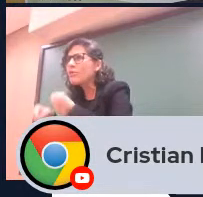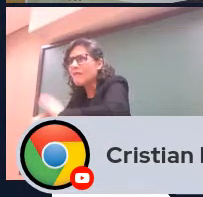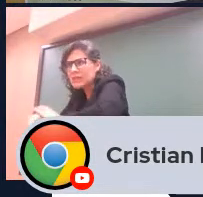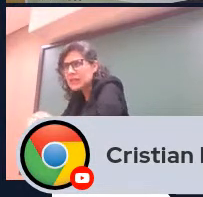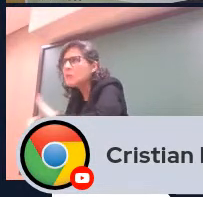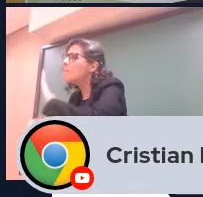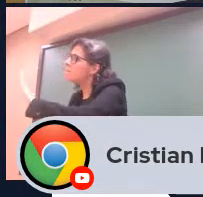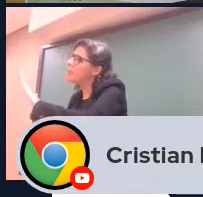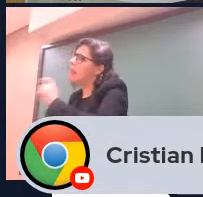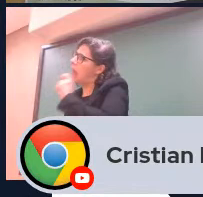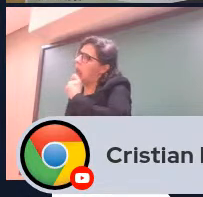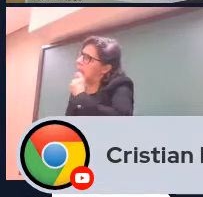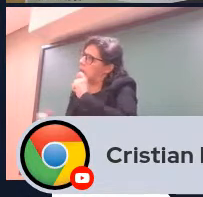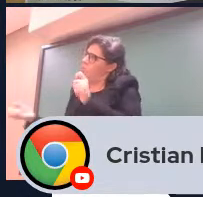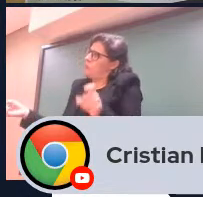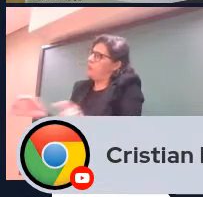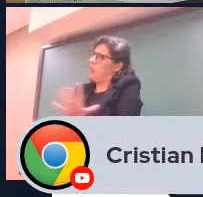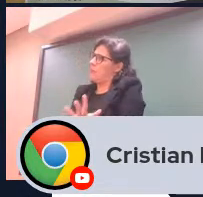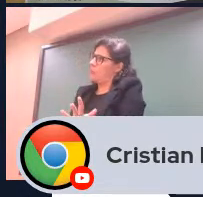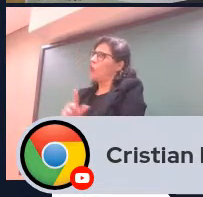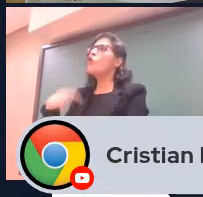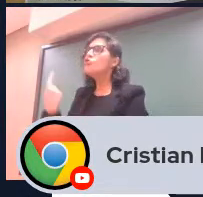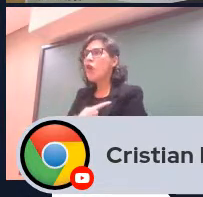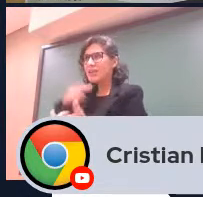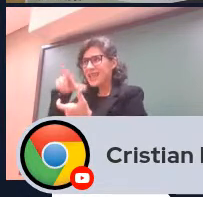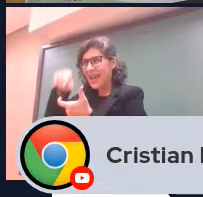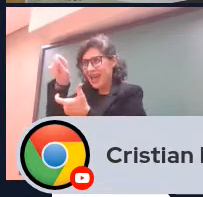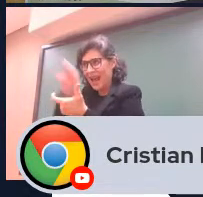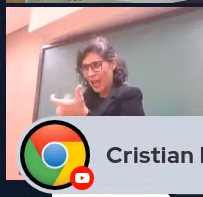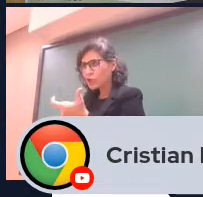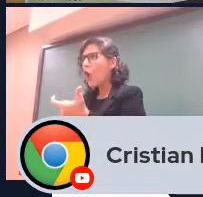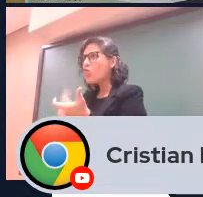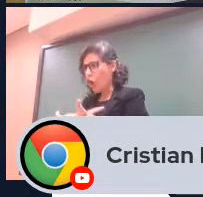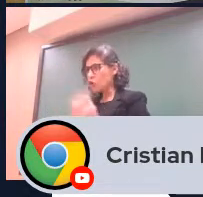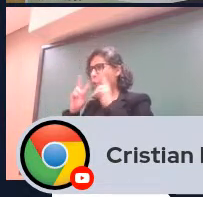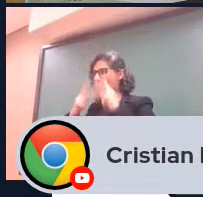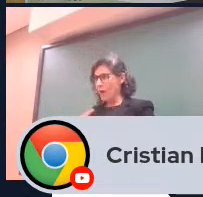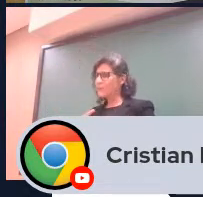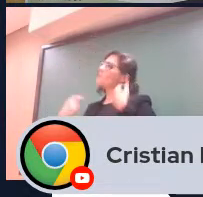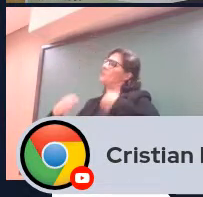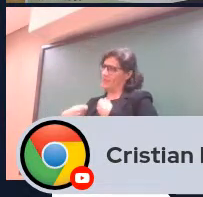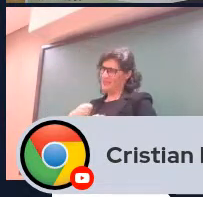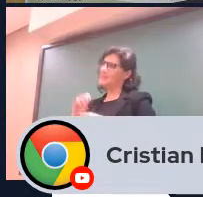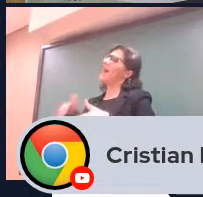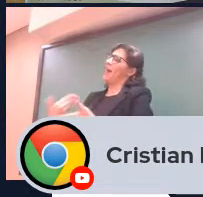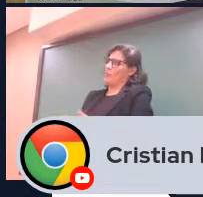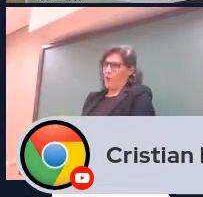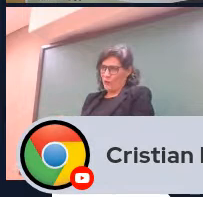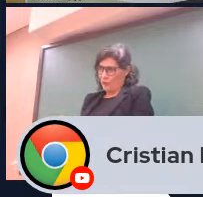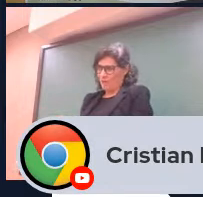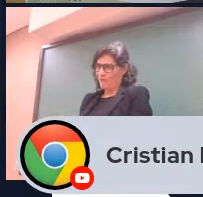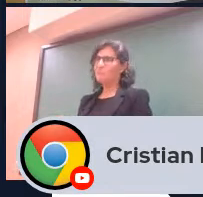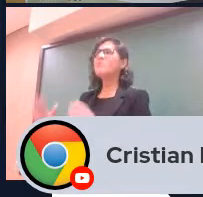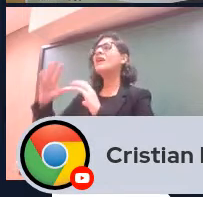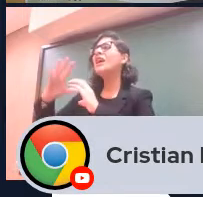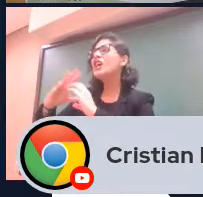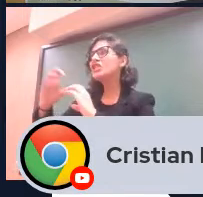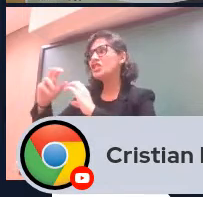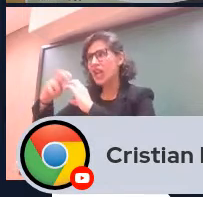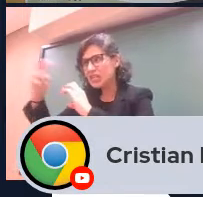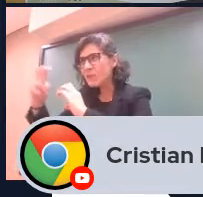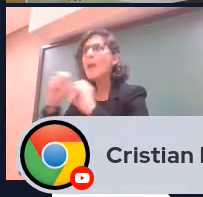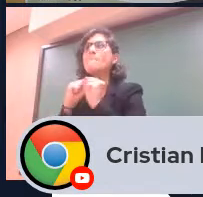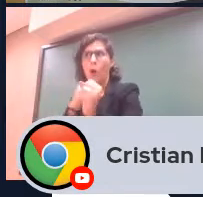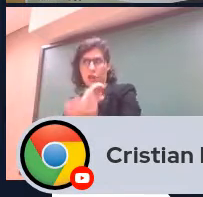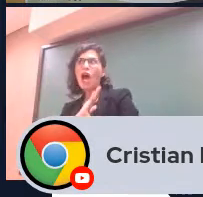divisions and that lexicographers are still needed. Definition extraction, can ChatGPT help? The conclusion was